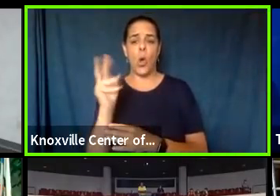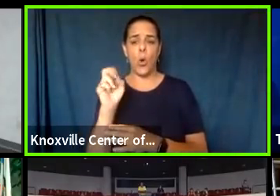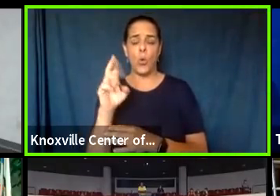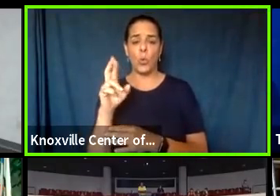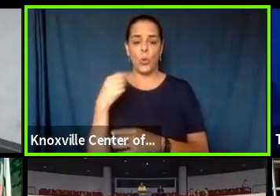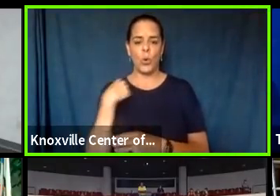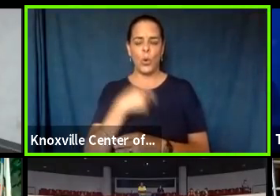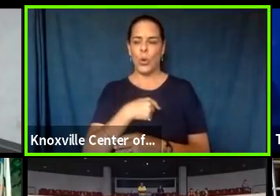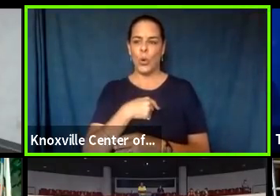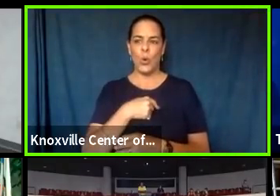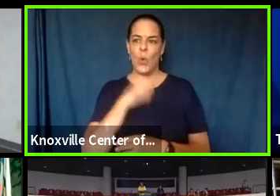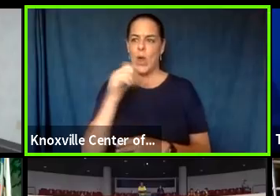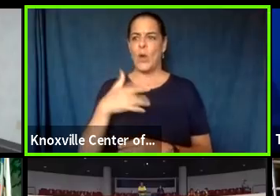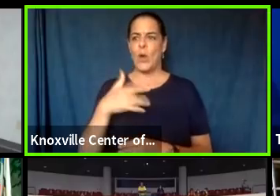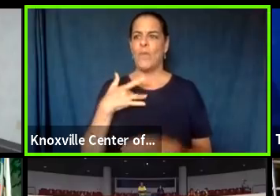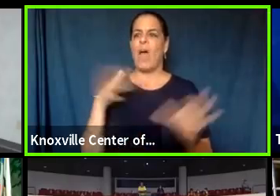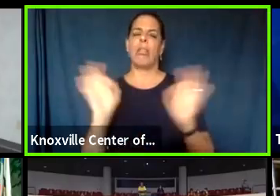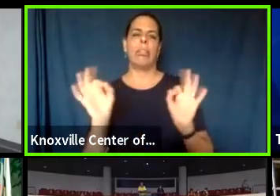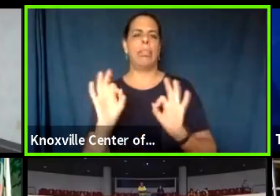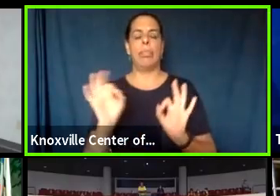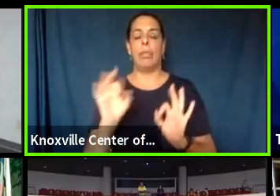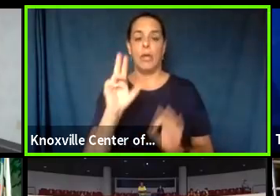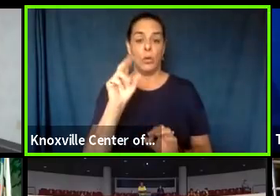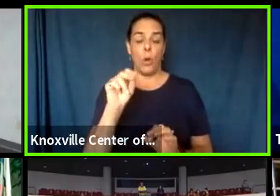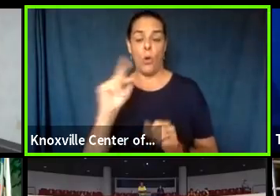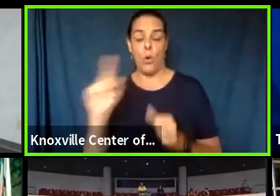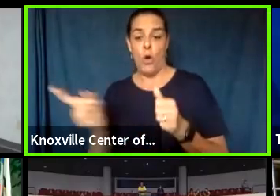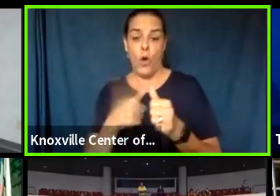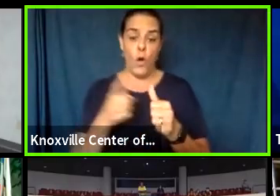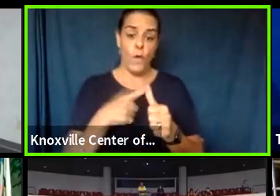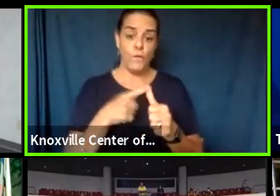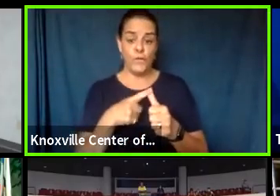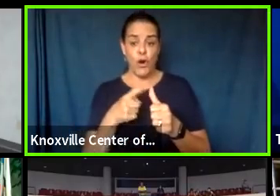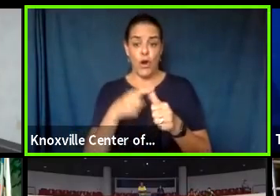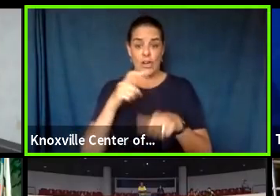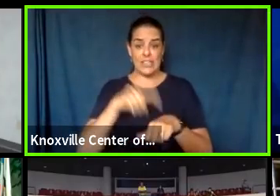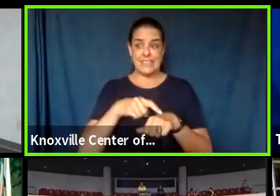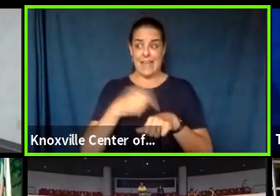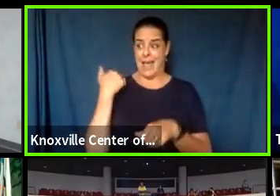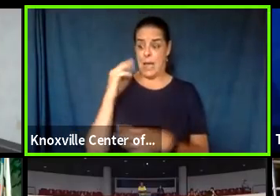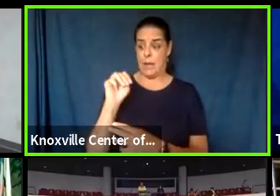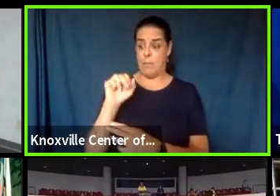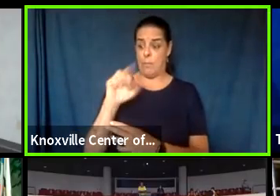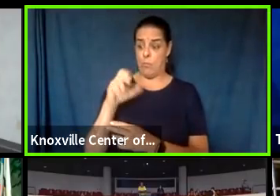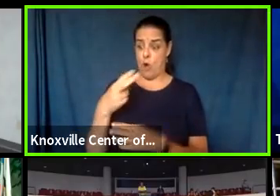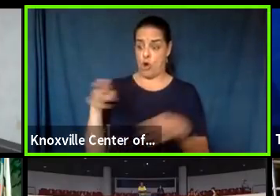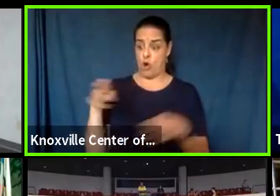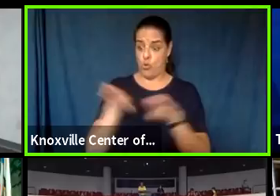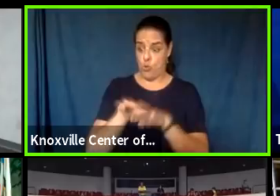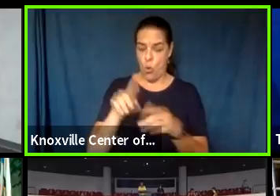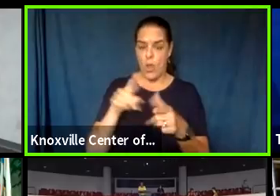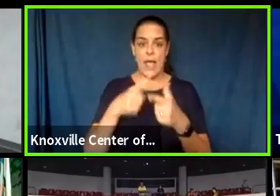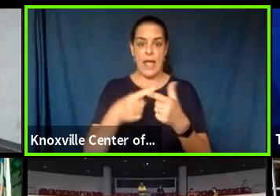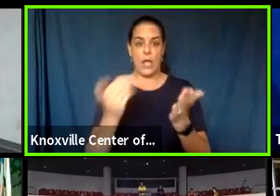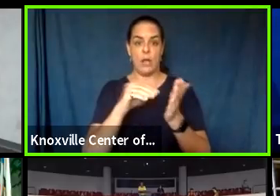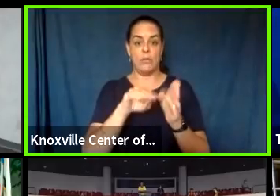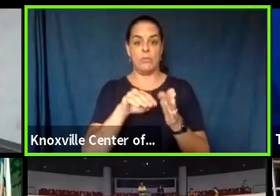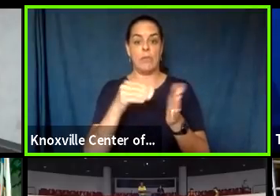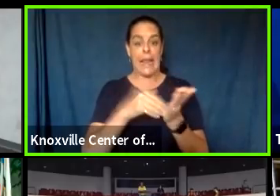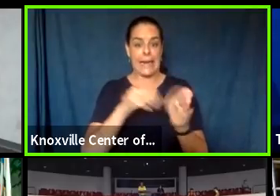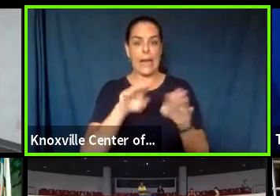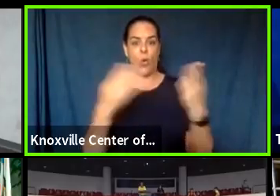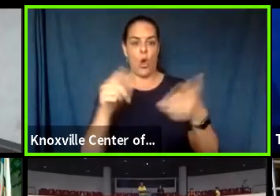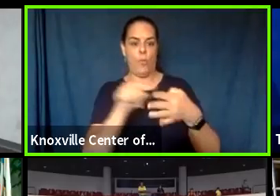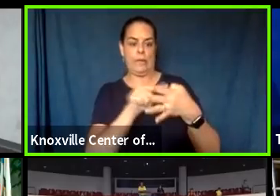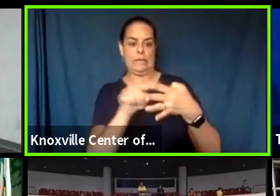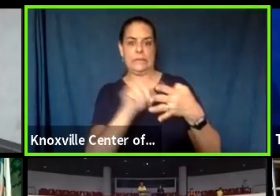it lightly. We've done, when we were first shuttered in March and then reopened the 1st of May, we